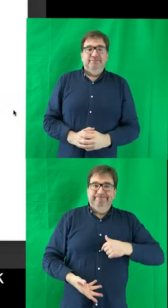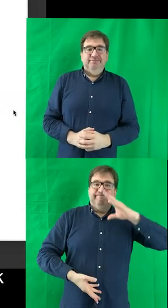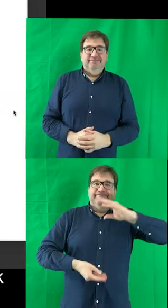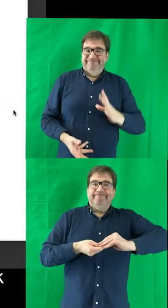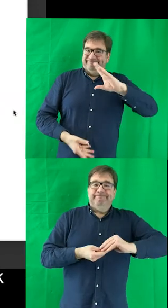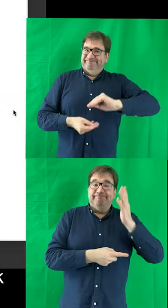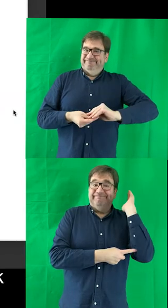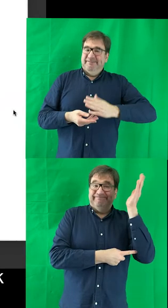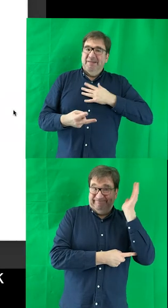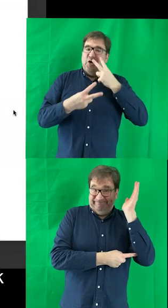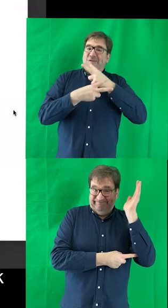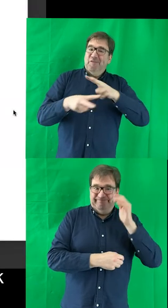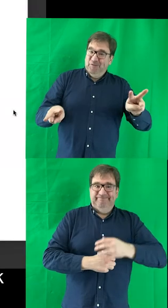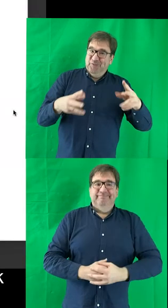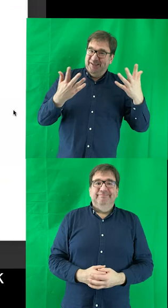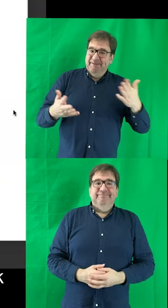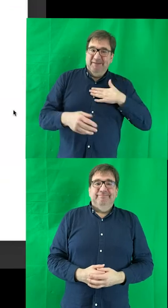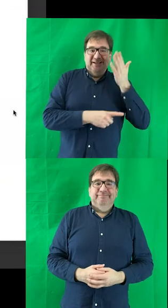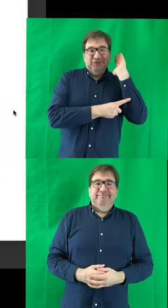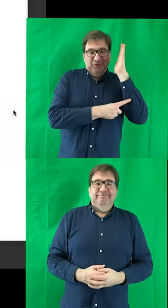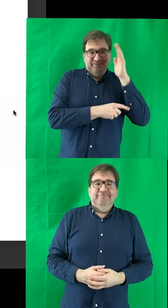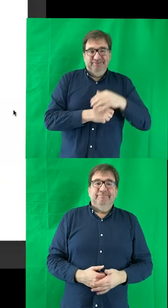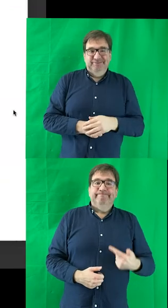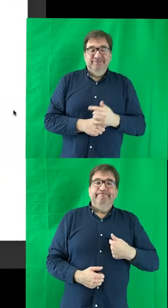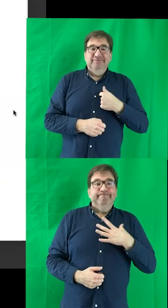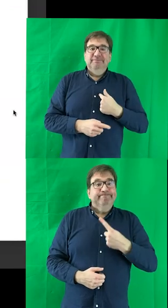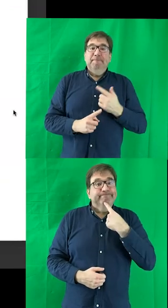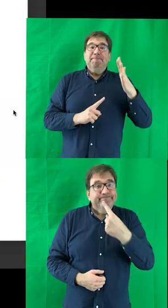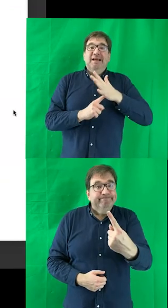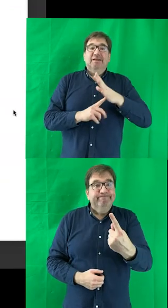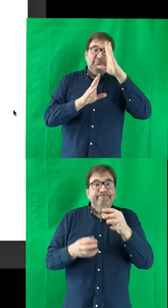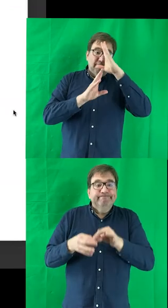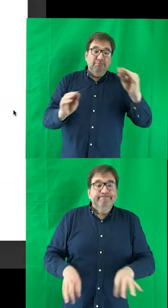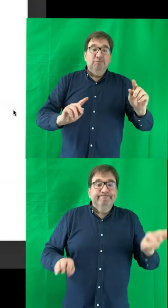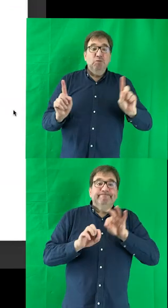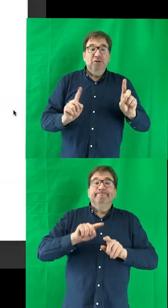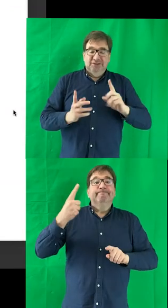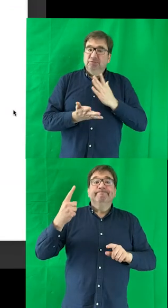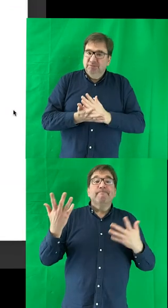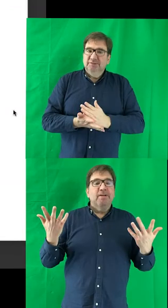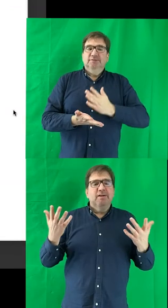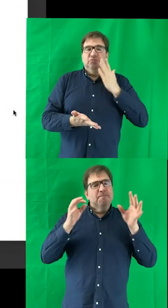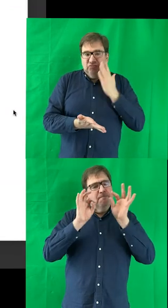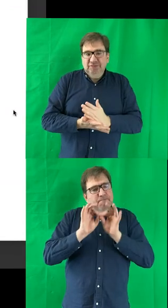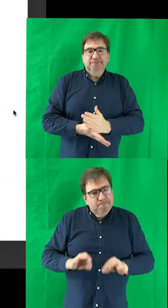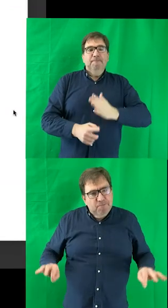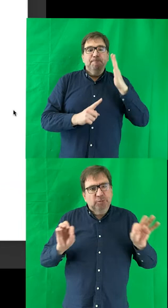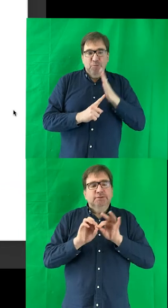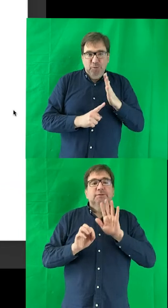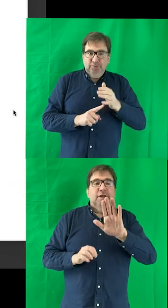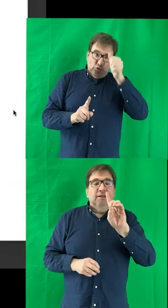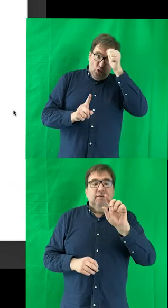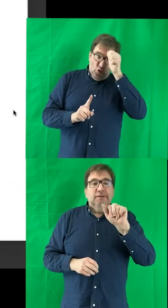And that concludes my overview, my talk. And the main message that I want to convey is that it's very, very important